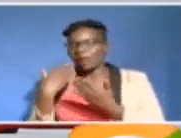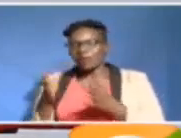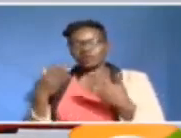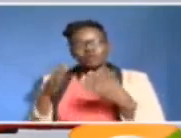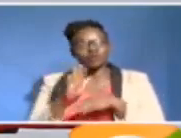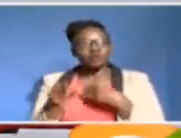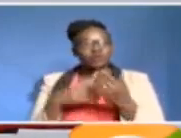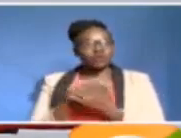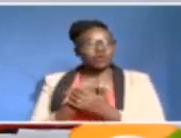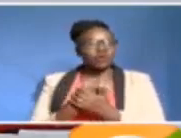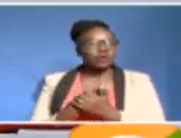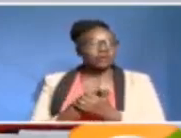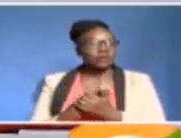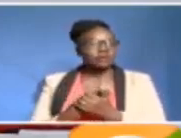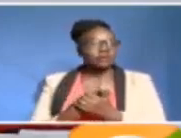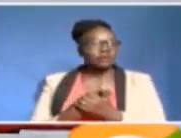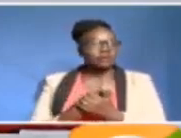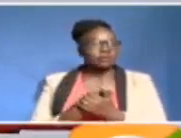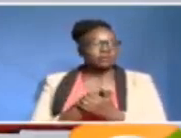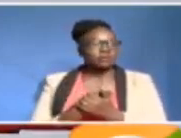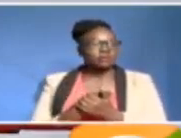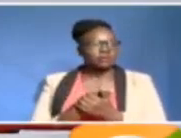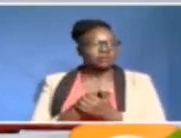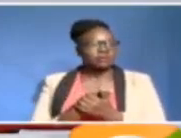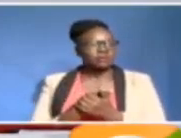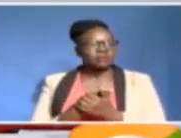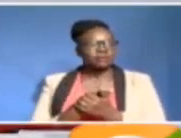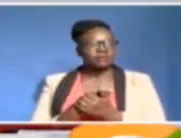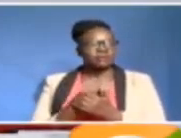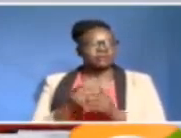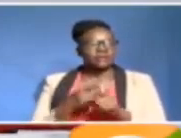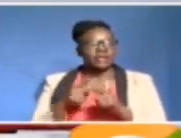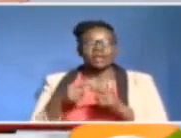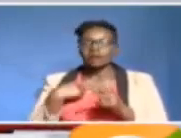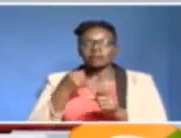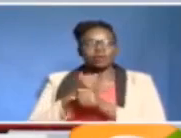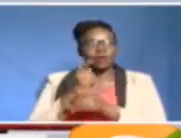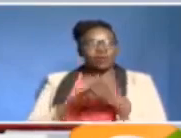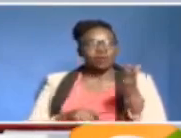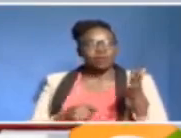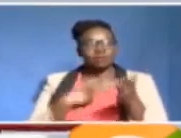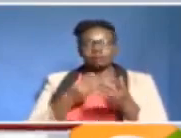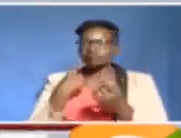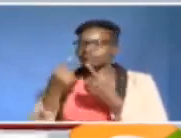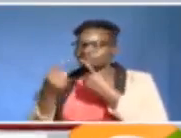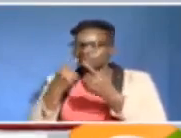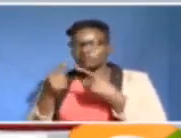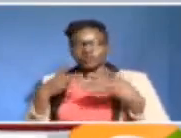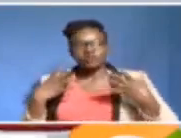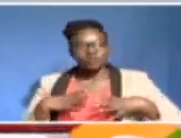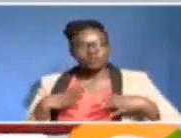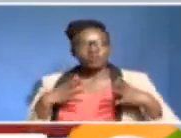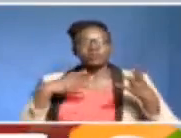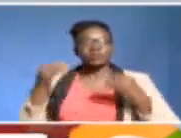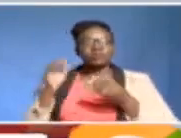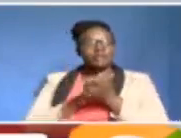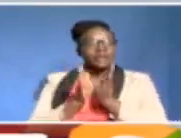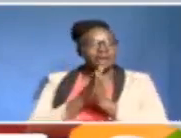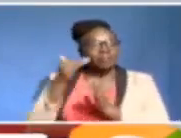your container is coming. So what was I supposed to do? I tried to talk to people. I went to a psychiatrist. My life